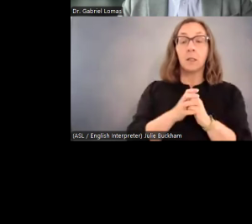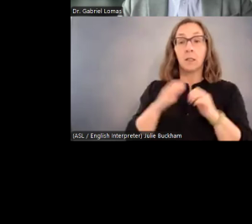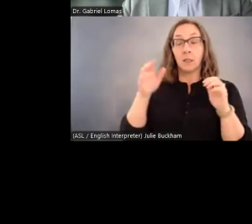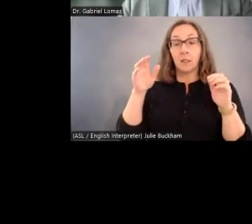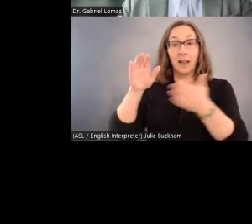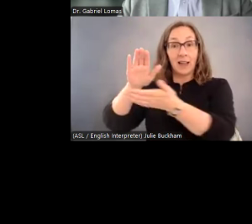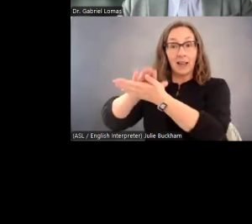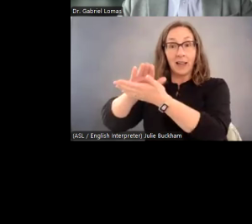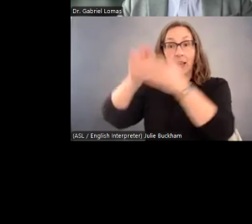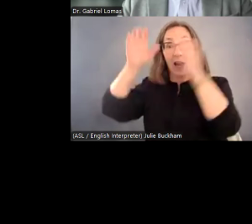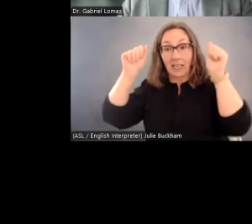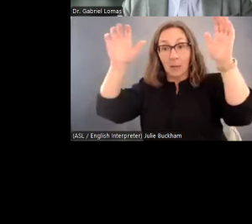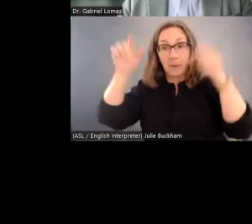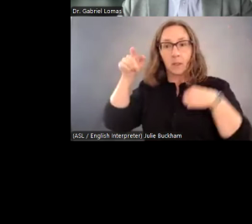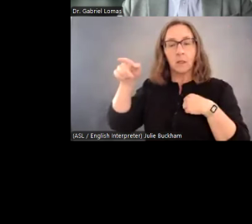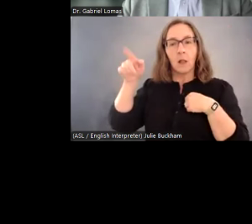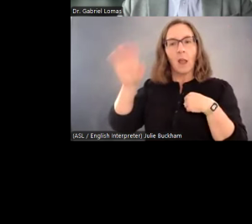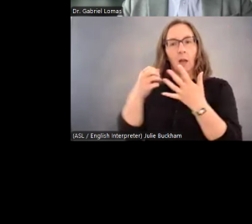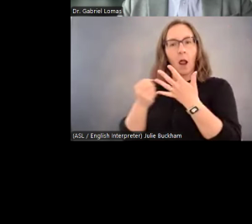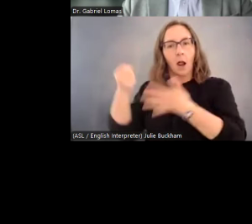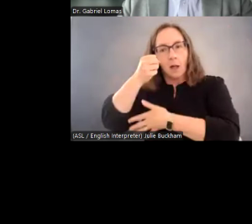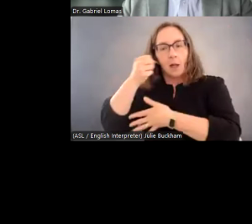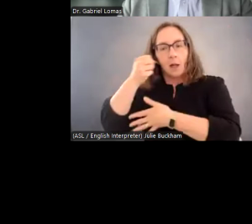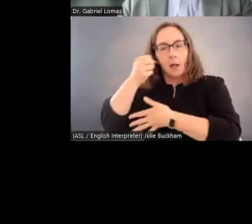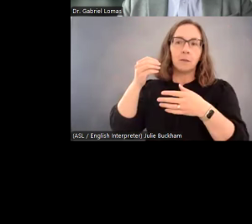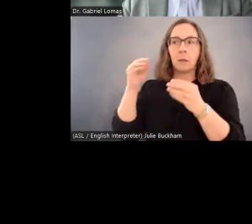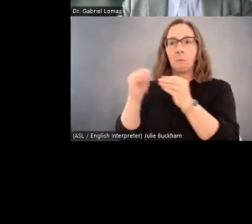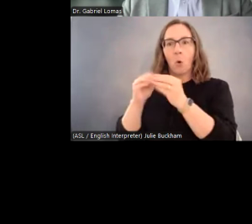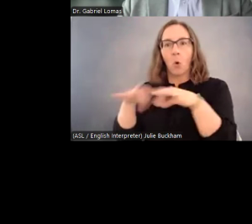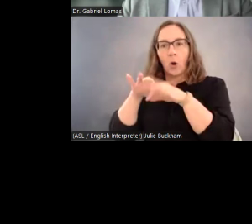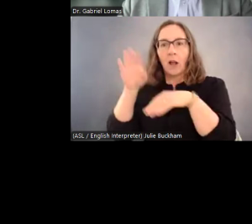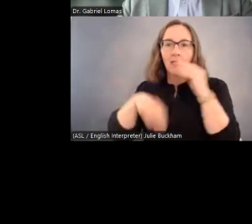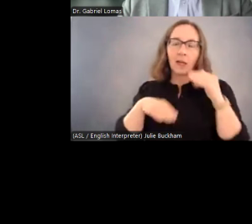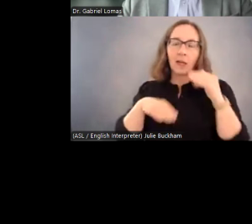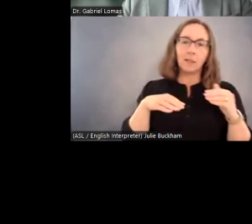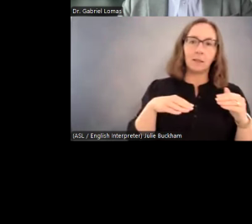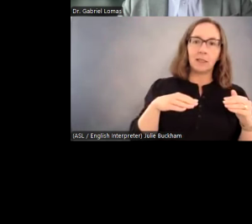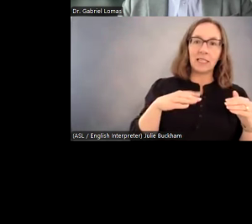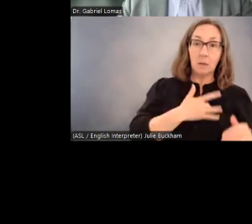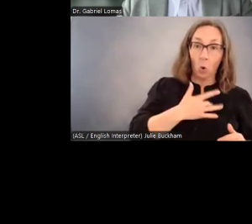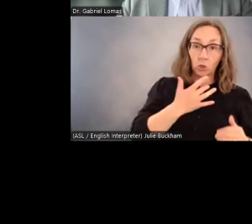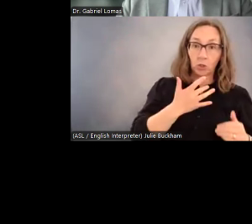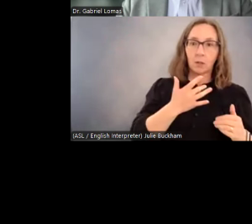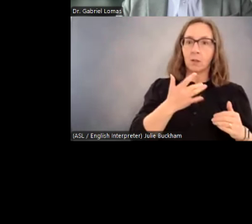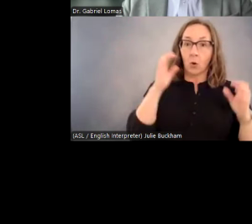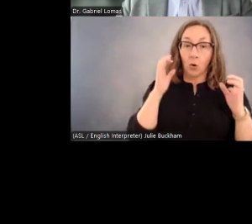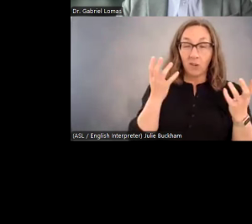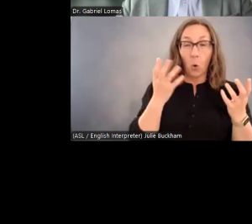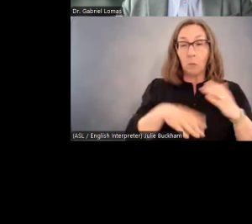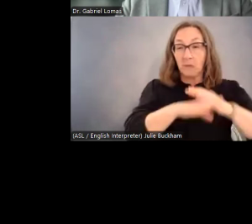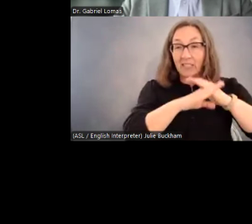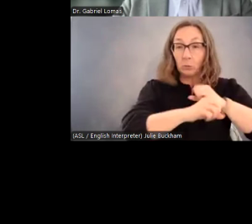precedent over emotional kinds of education, prevention education, and this is another area of